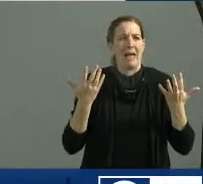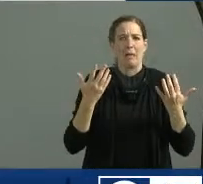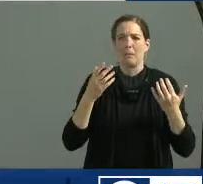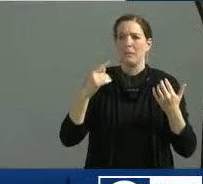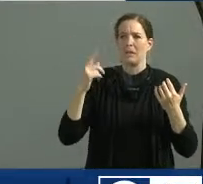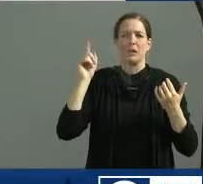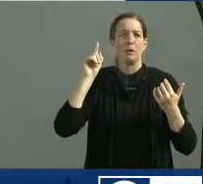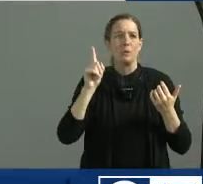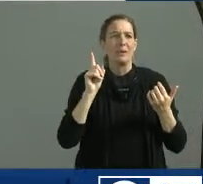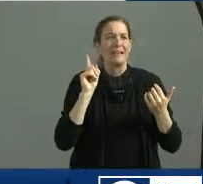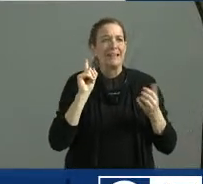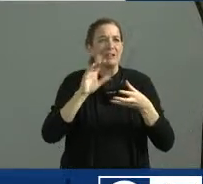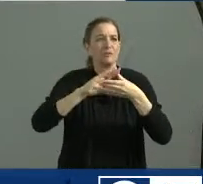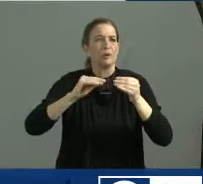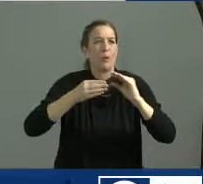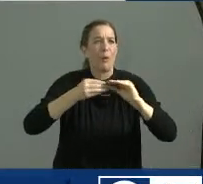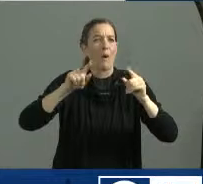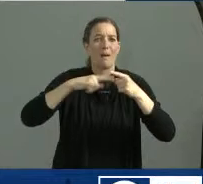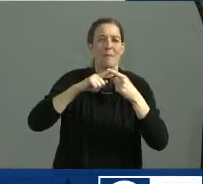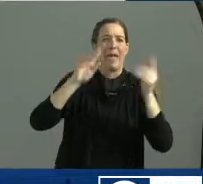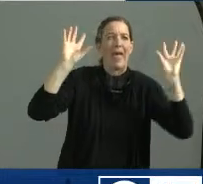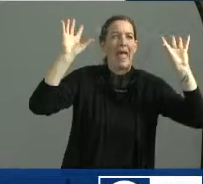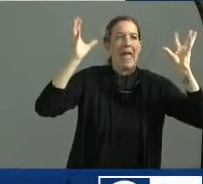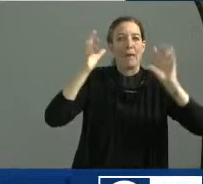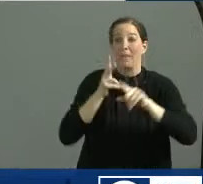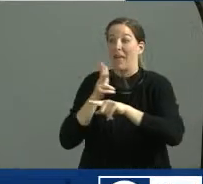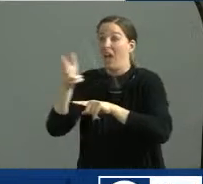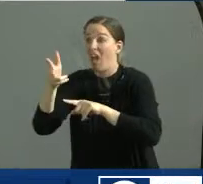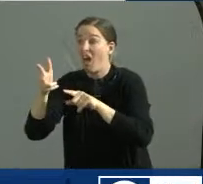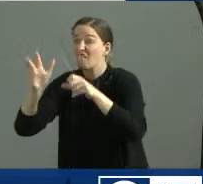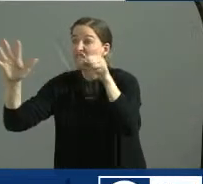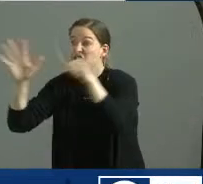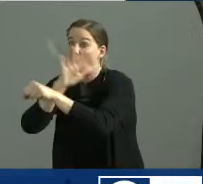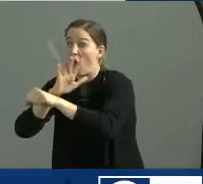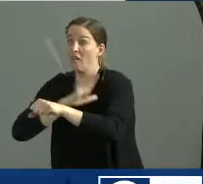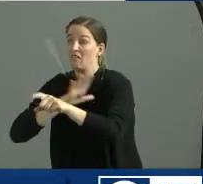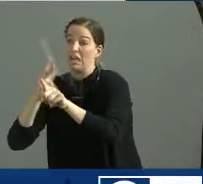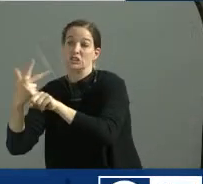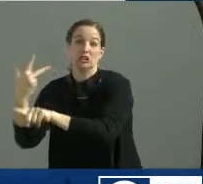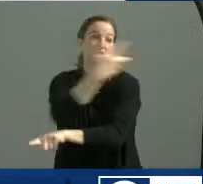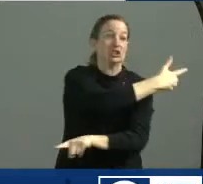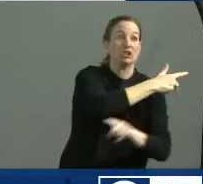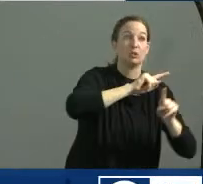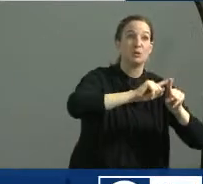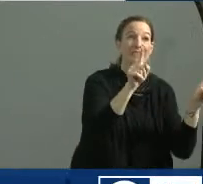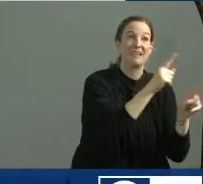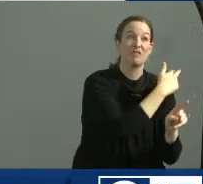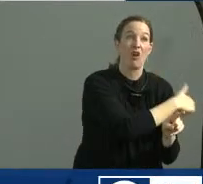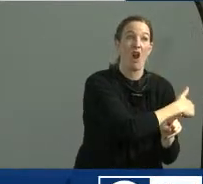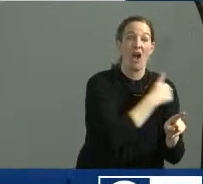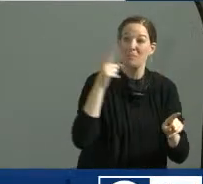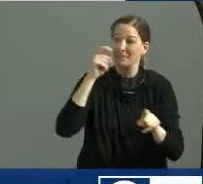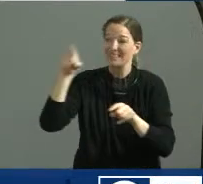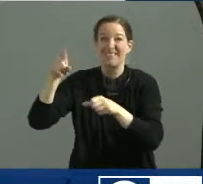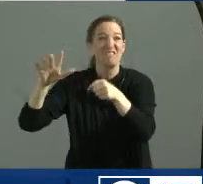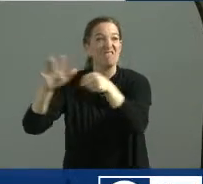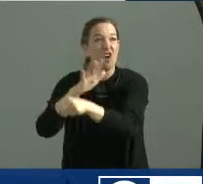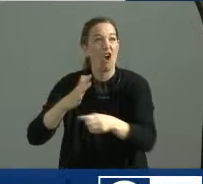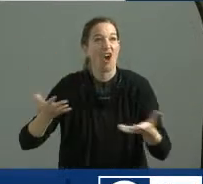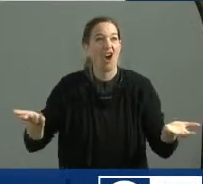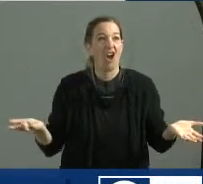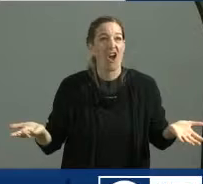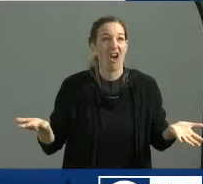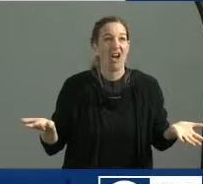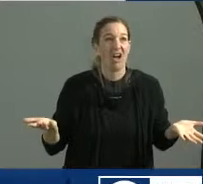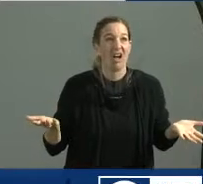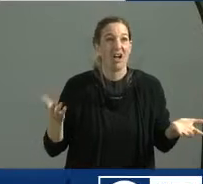different hospitals because this hospital is at 100% and can't handle anything more. Why not open that and use that as an asset? so it would.